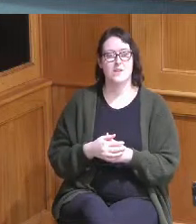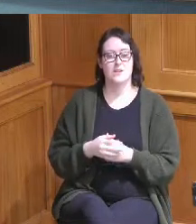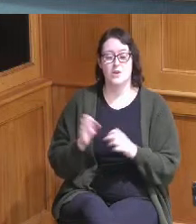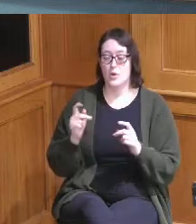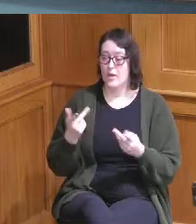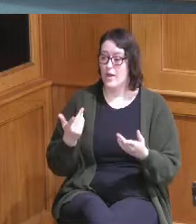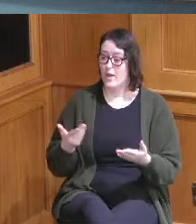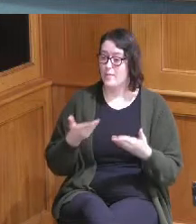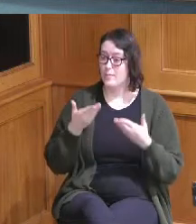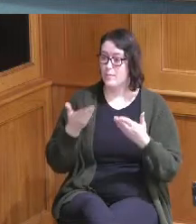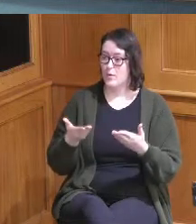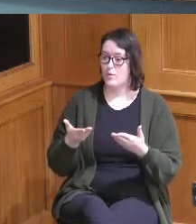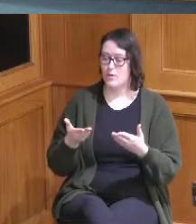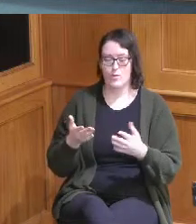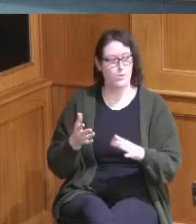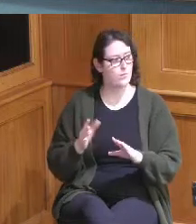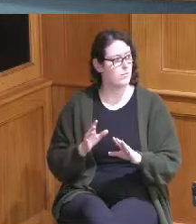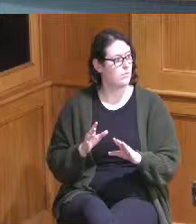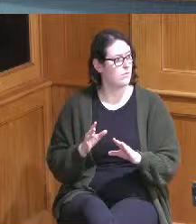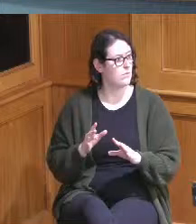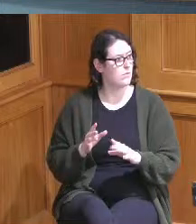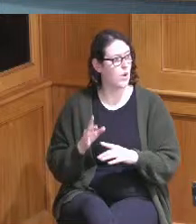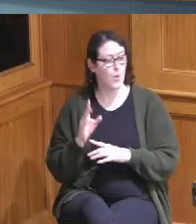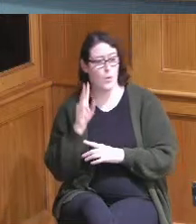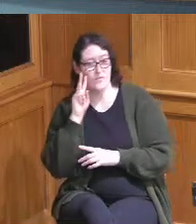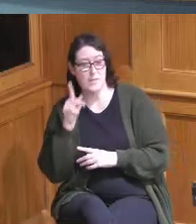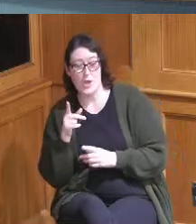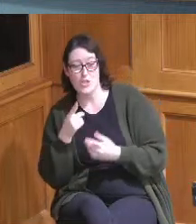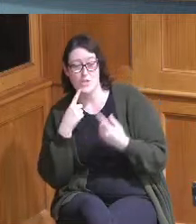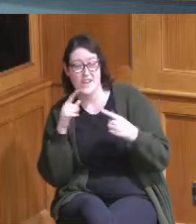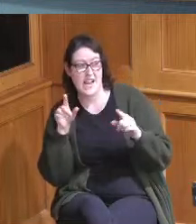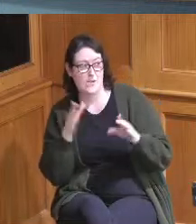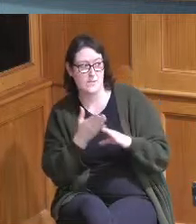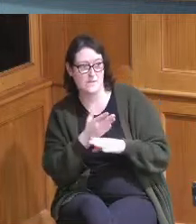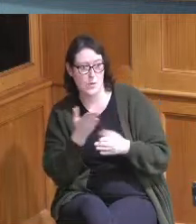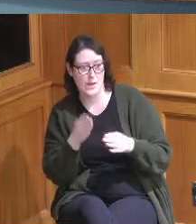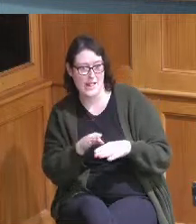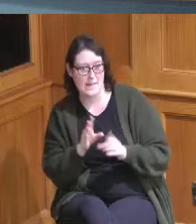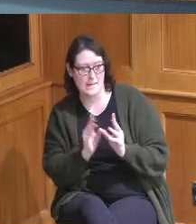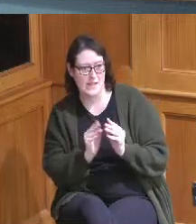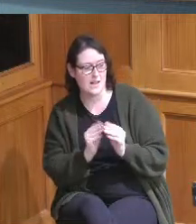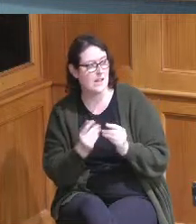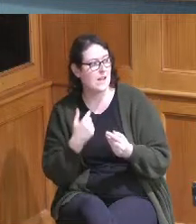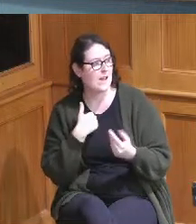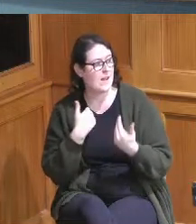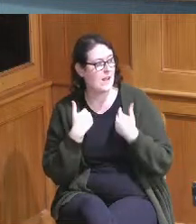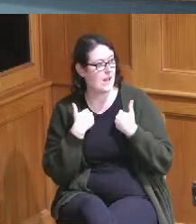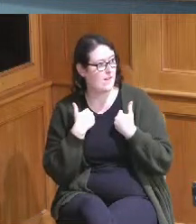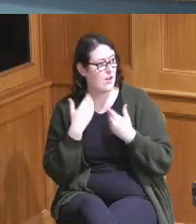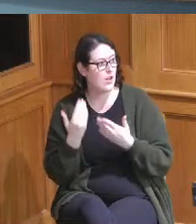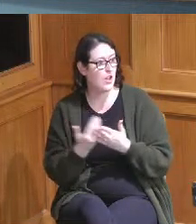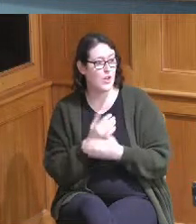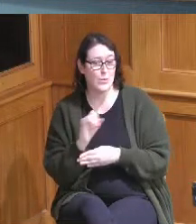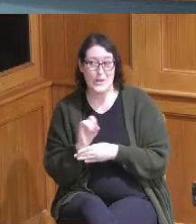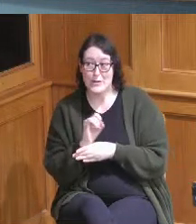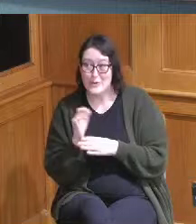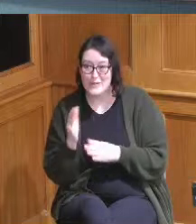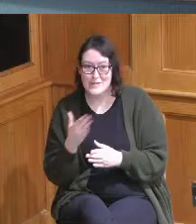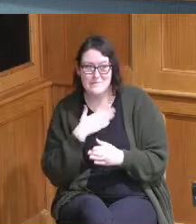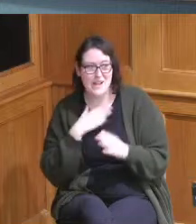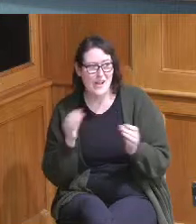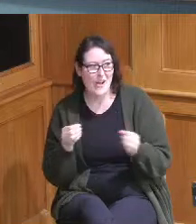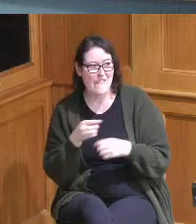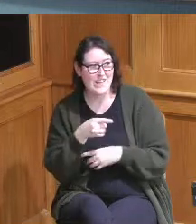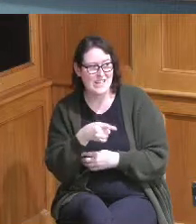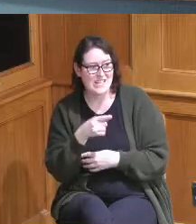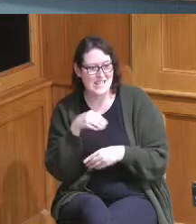I make a motion to I have go one on. other thing. Oh, I'm sorry. I have one quick announcement before we end the meeting. I have a new intern in my office. She's